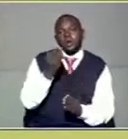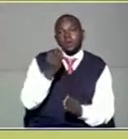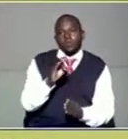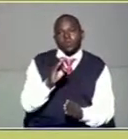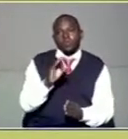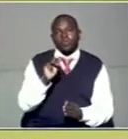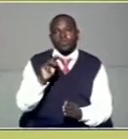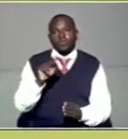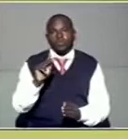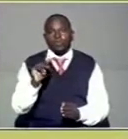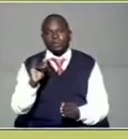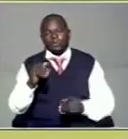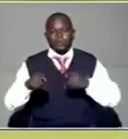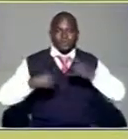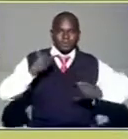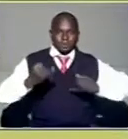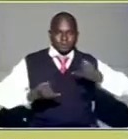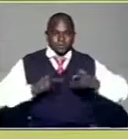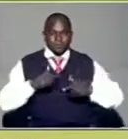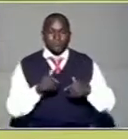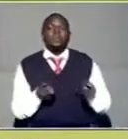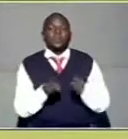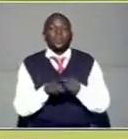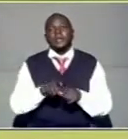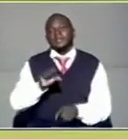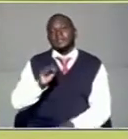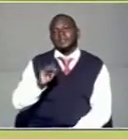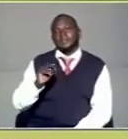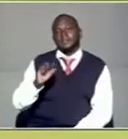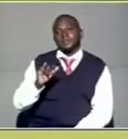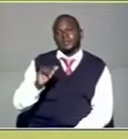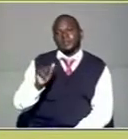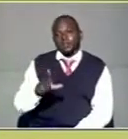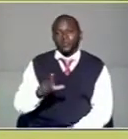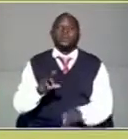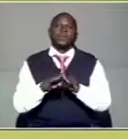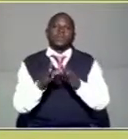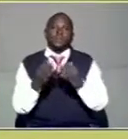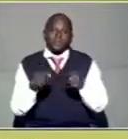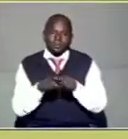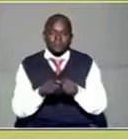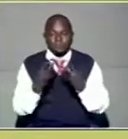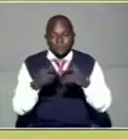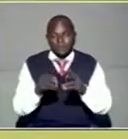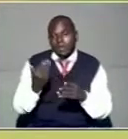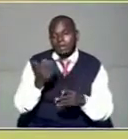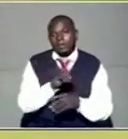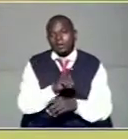who are enjoying semi-professional stints in Singapore for the Elite Player Series that began last week.